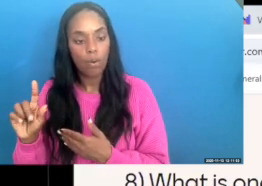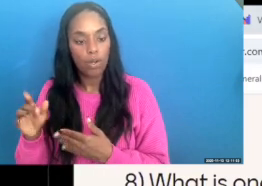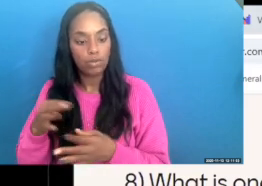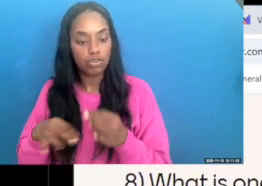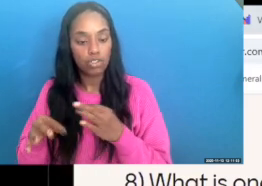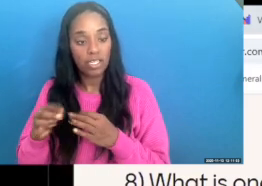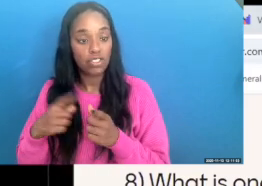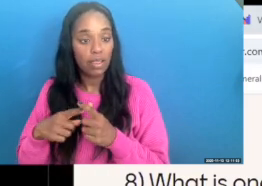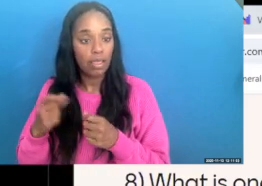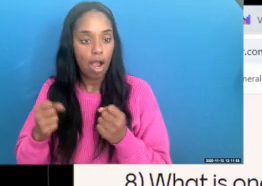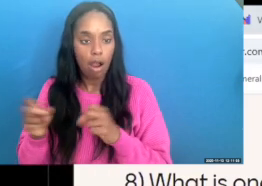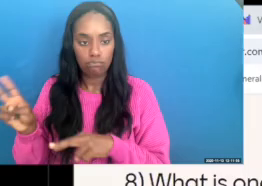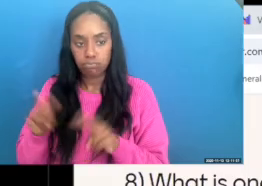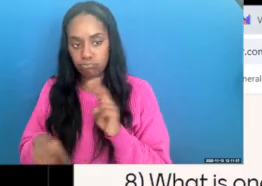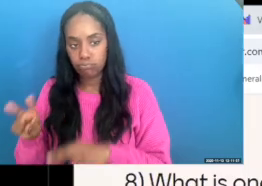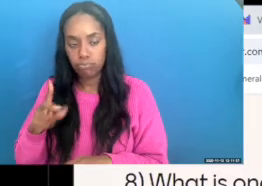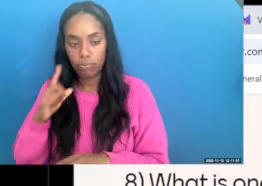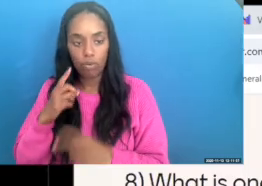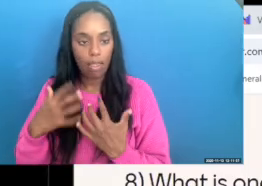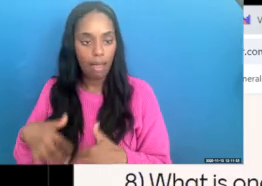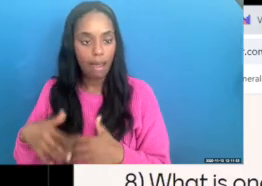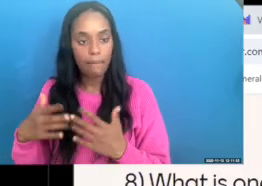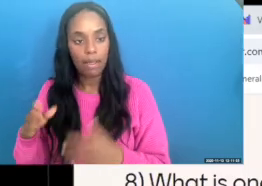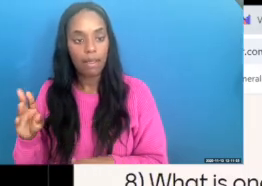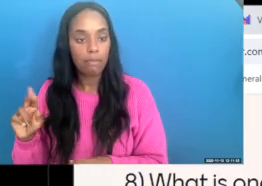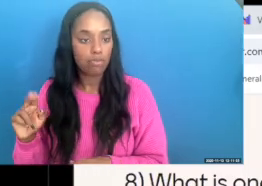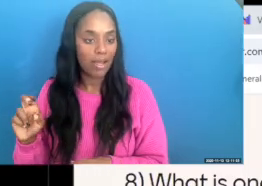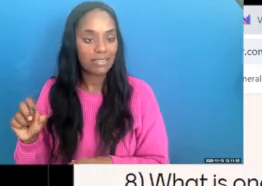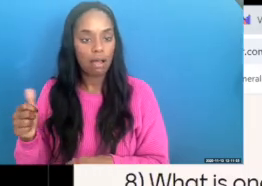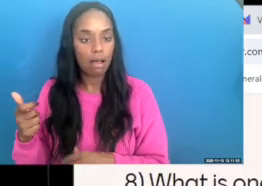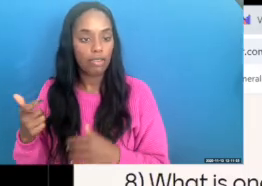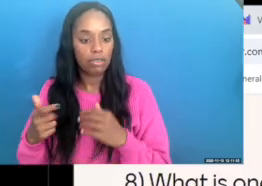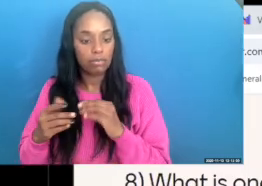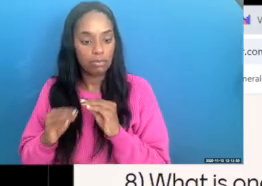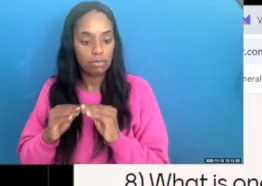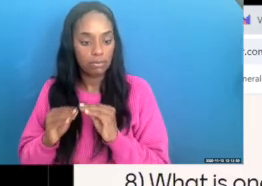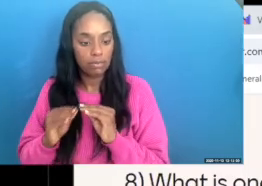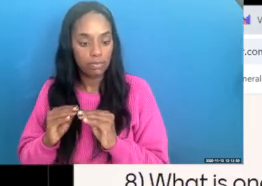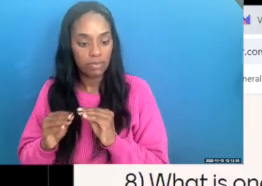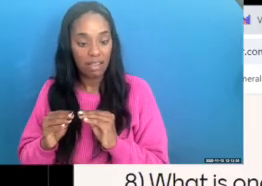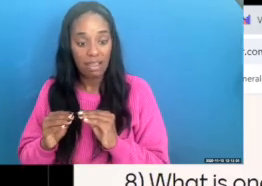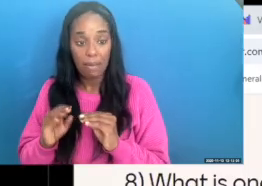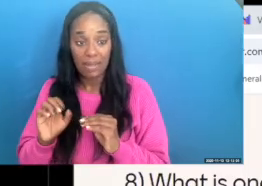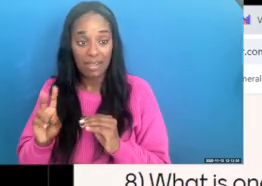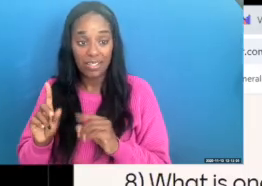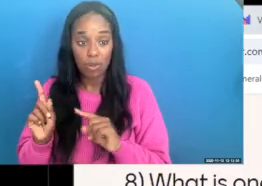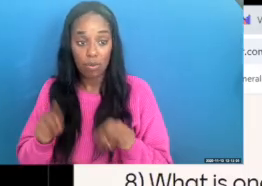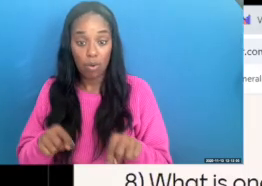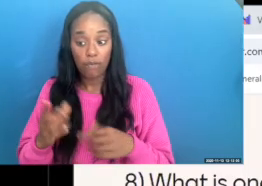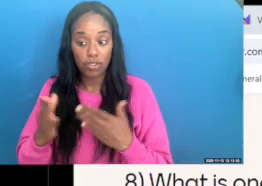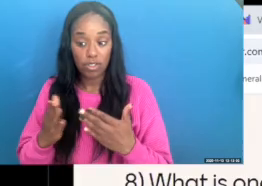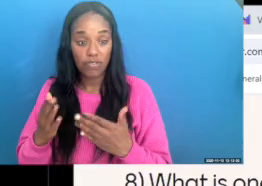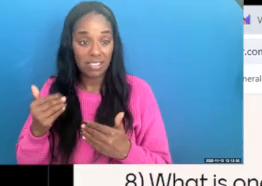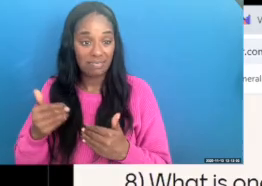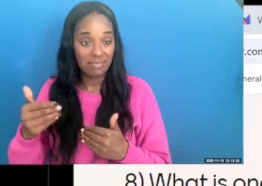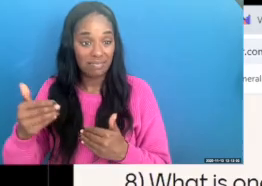EVs themselves, with my gas car, I have to take it in periodically for an oil change. And at that point, the car gets looked over for